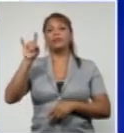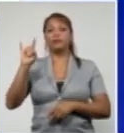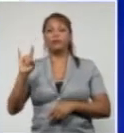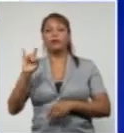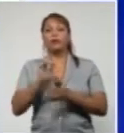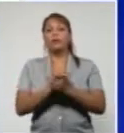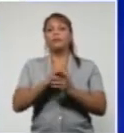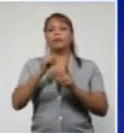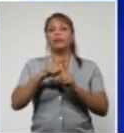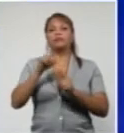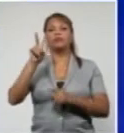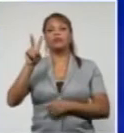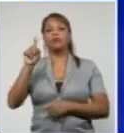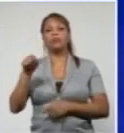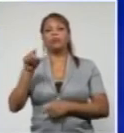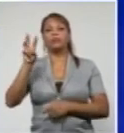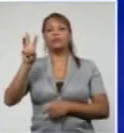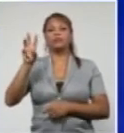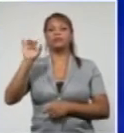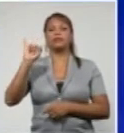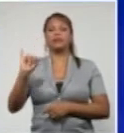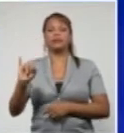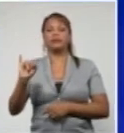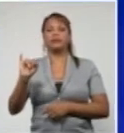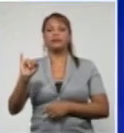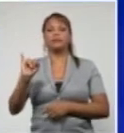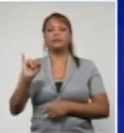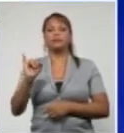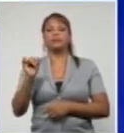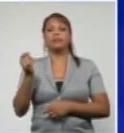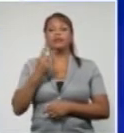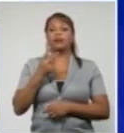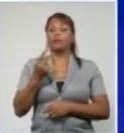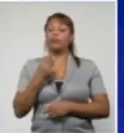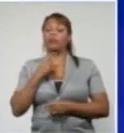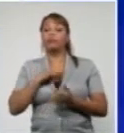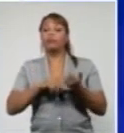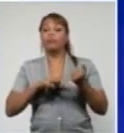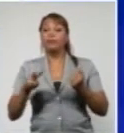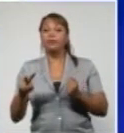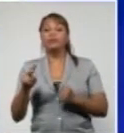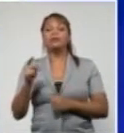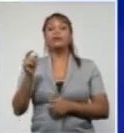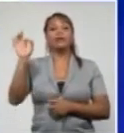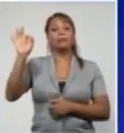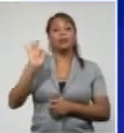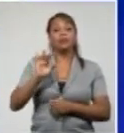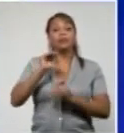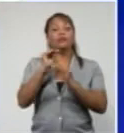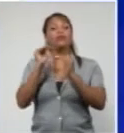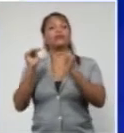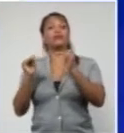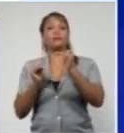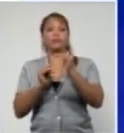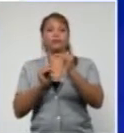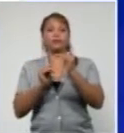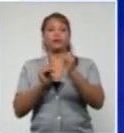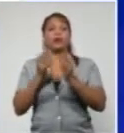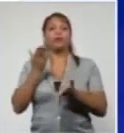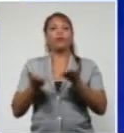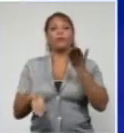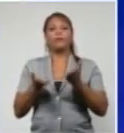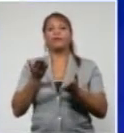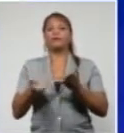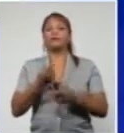Clara 0.26, Camagüey 0.13, and with the 1